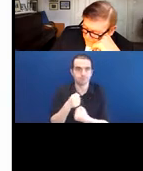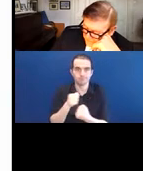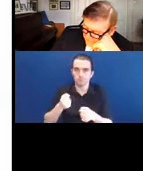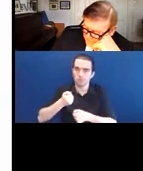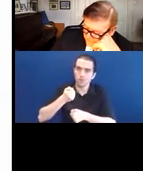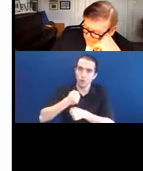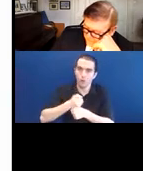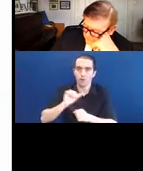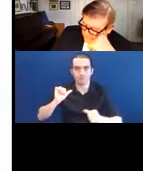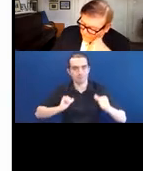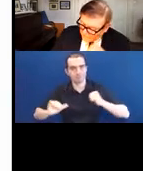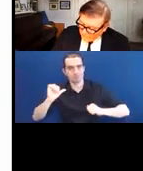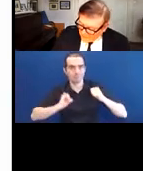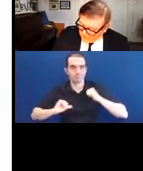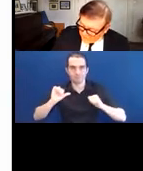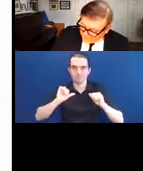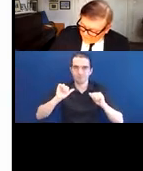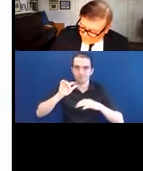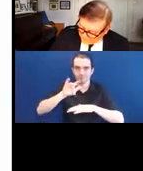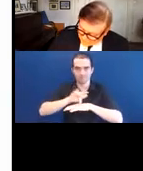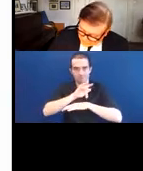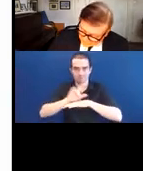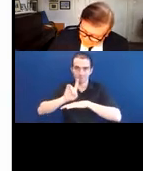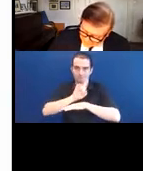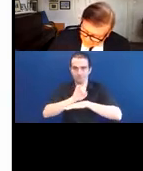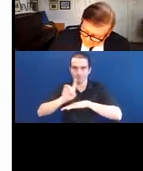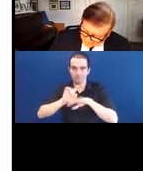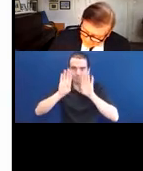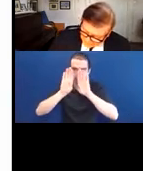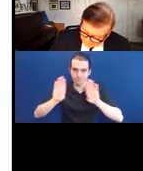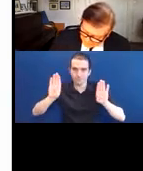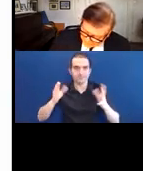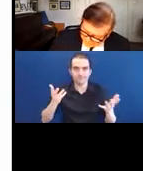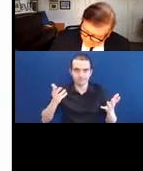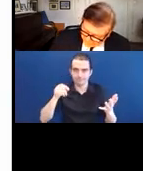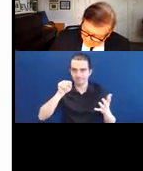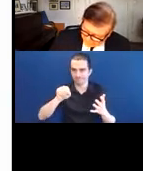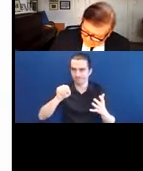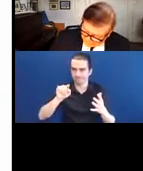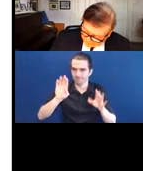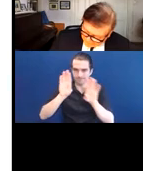Psychological impact again. Delay in food and increase the price in food could afford.